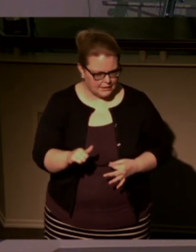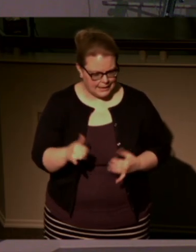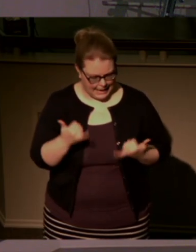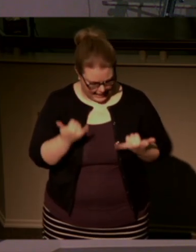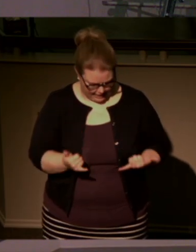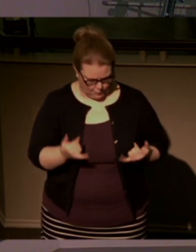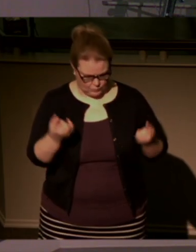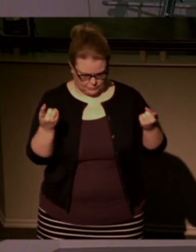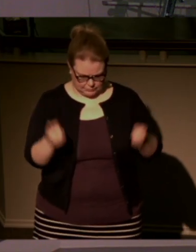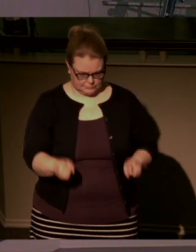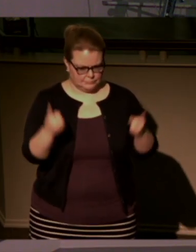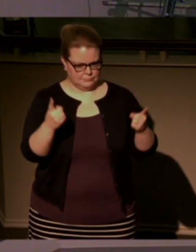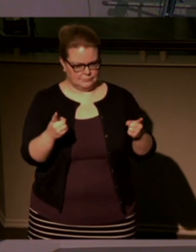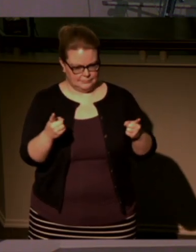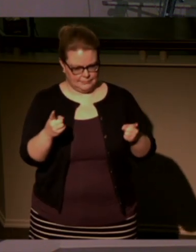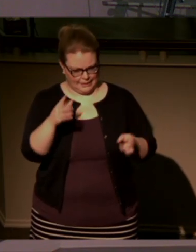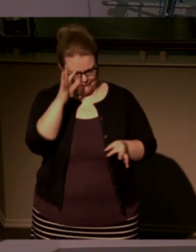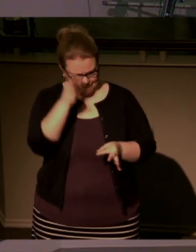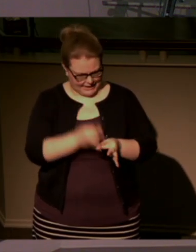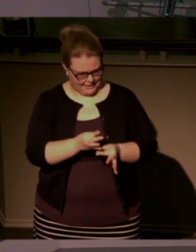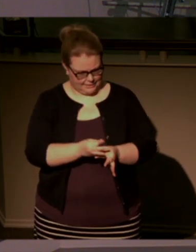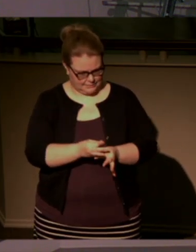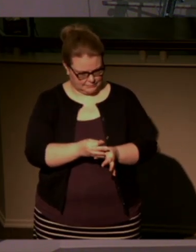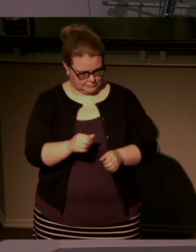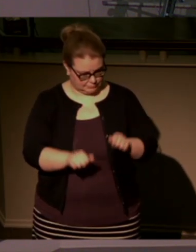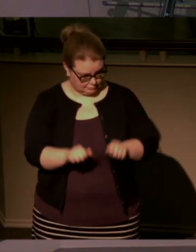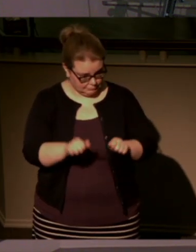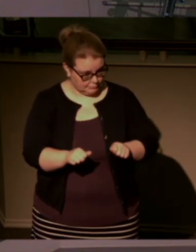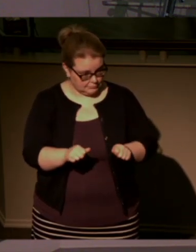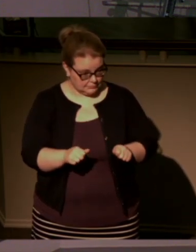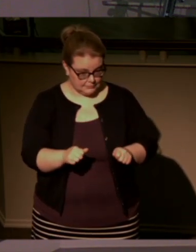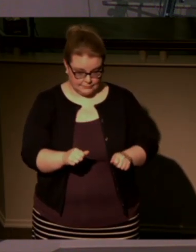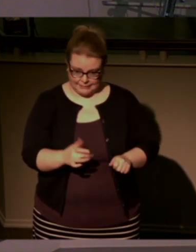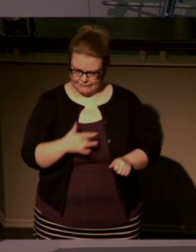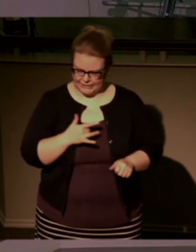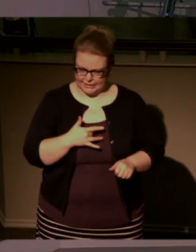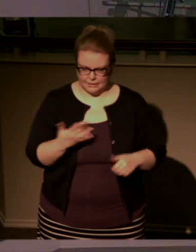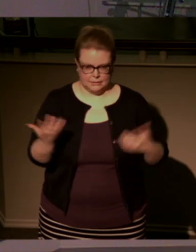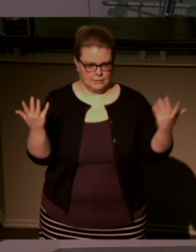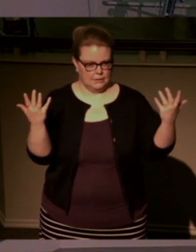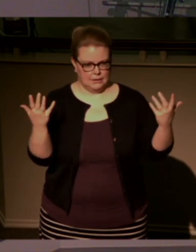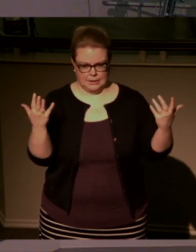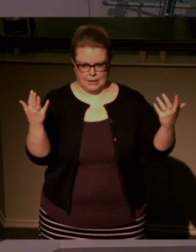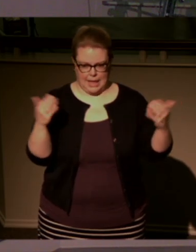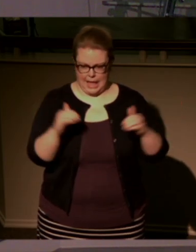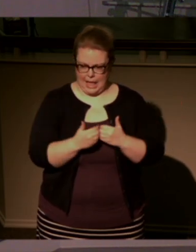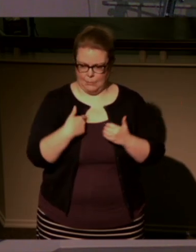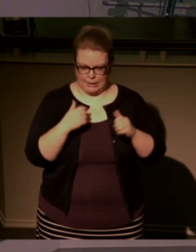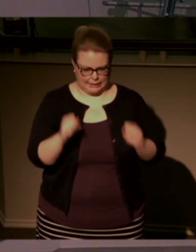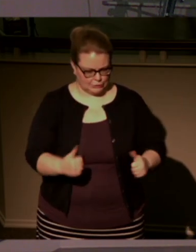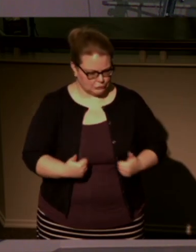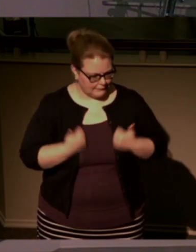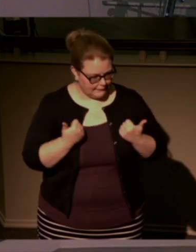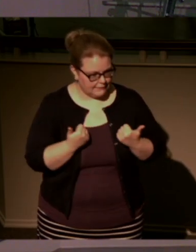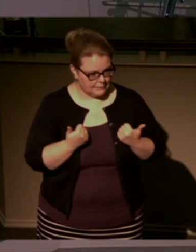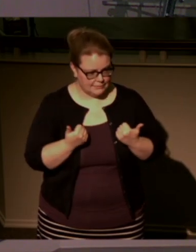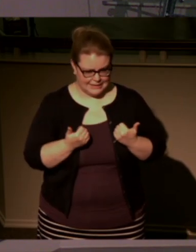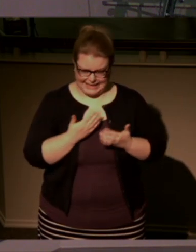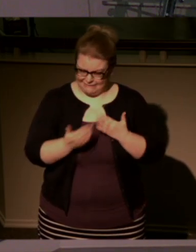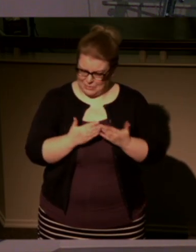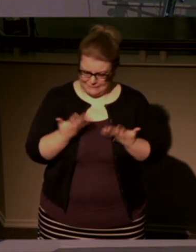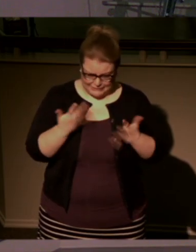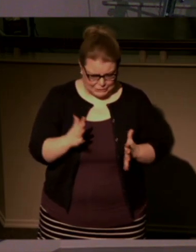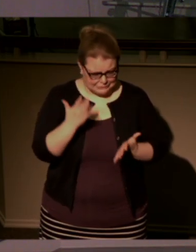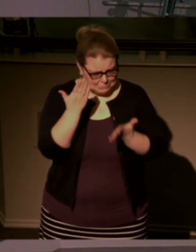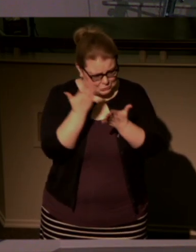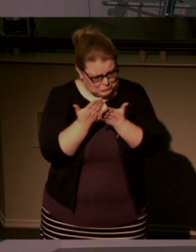trial. Everything seems lost. And even though all the evidence surrounds them that God is